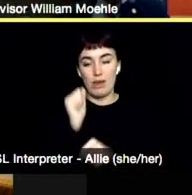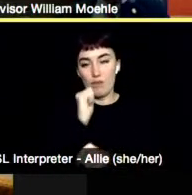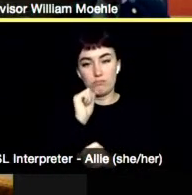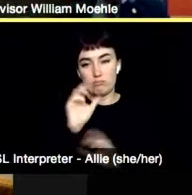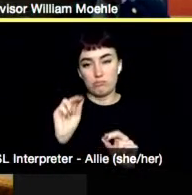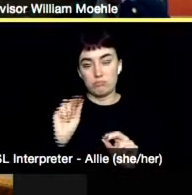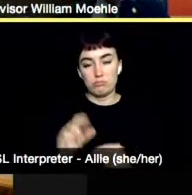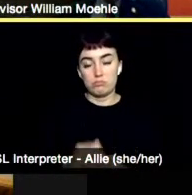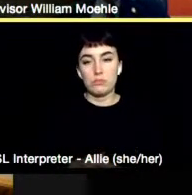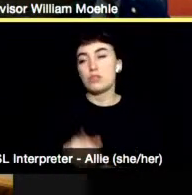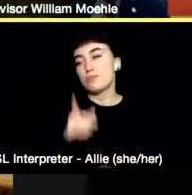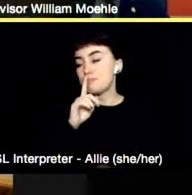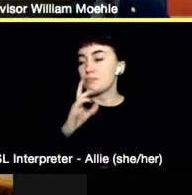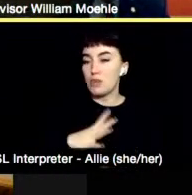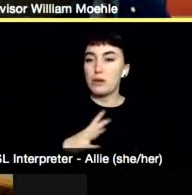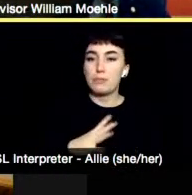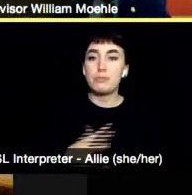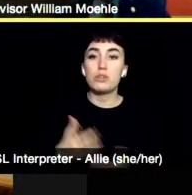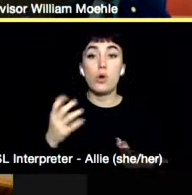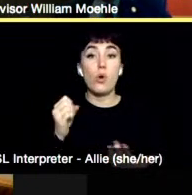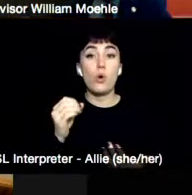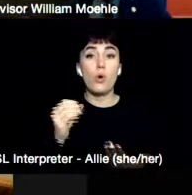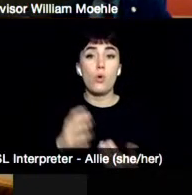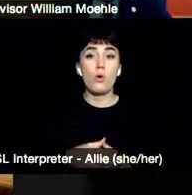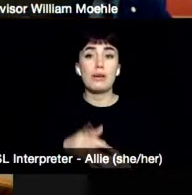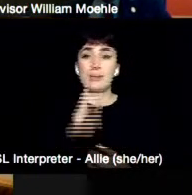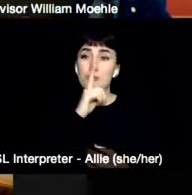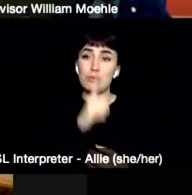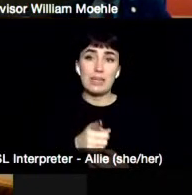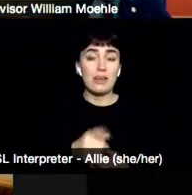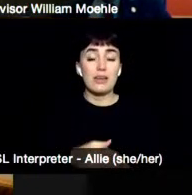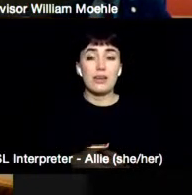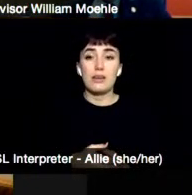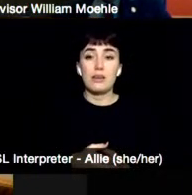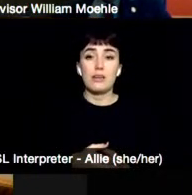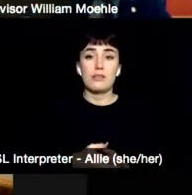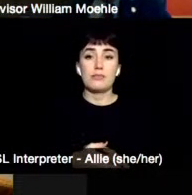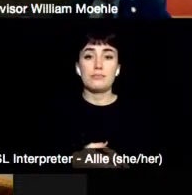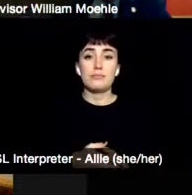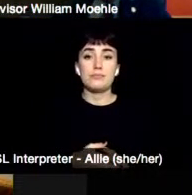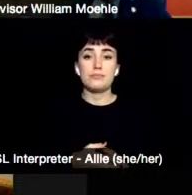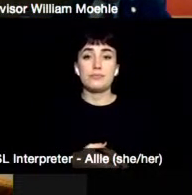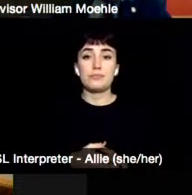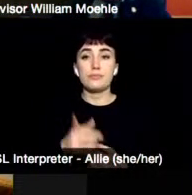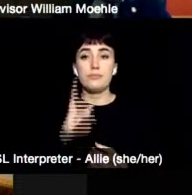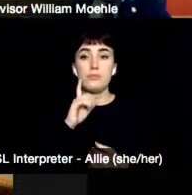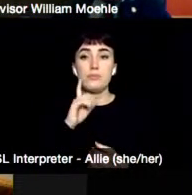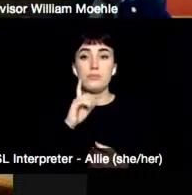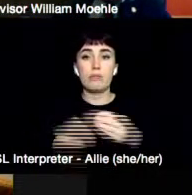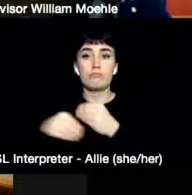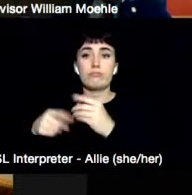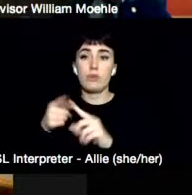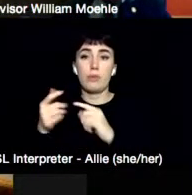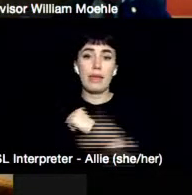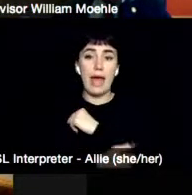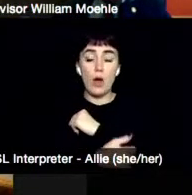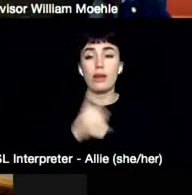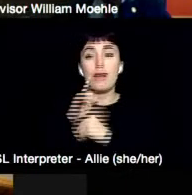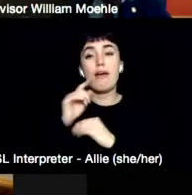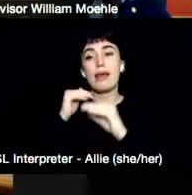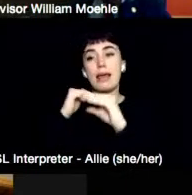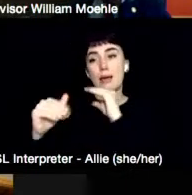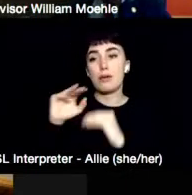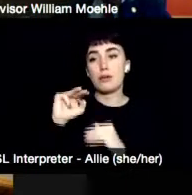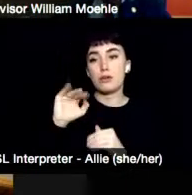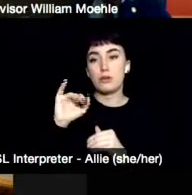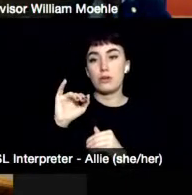Sure. So I really do, with the stipulations from the county, and I did send some emails to Mike